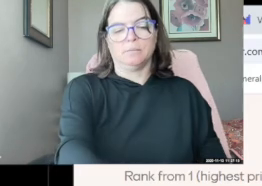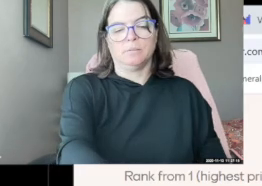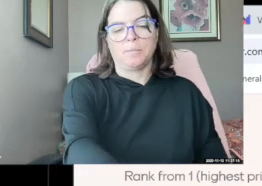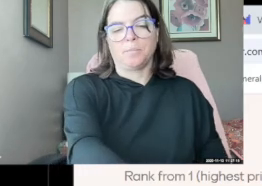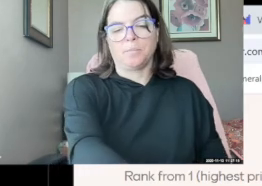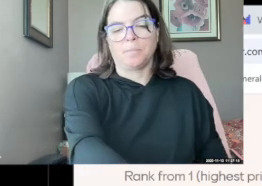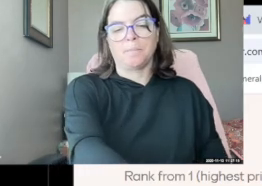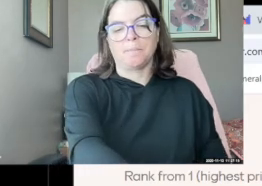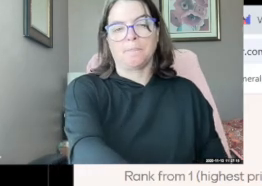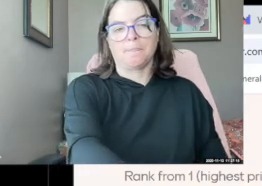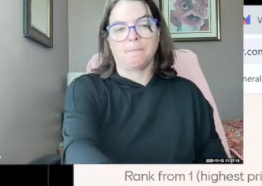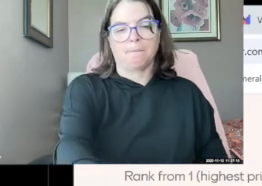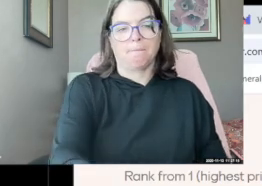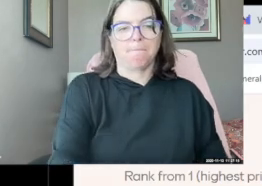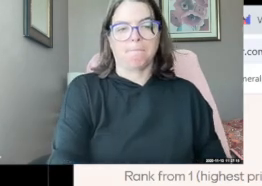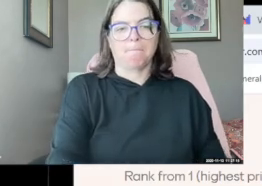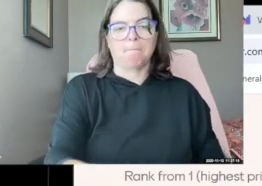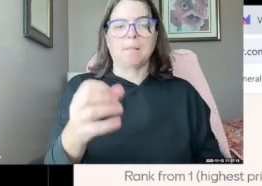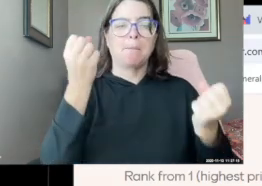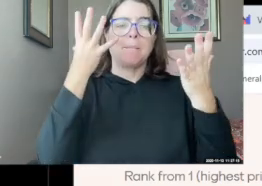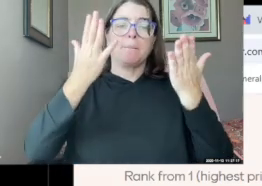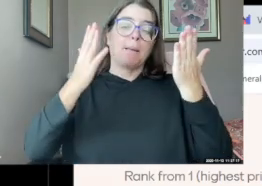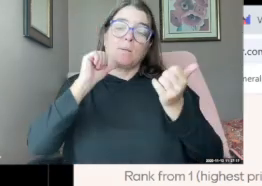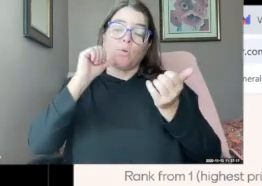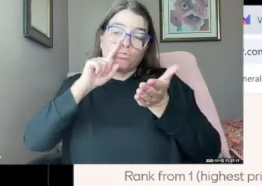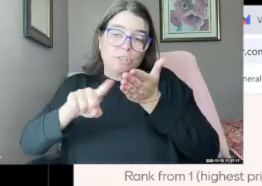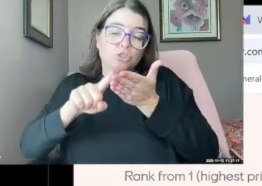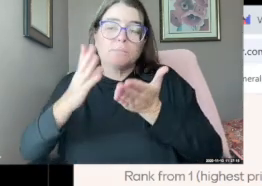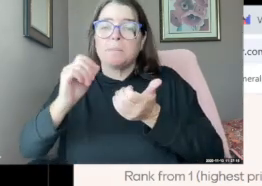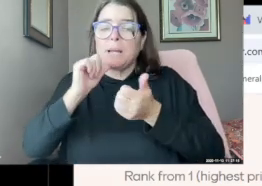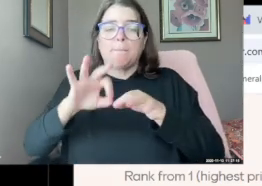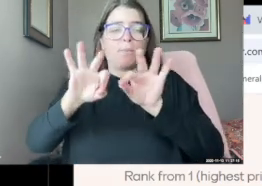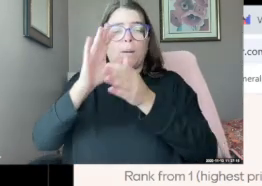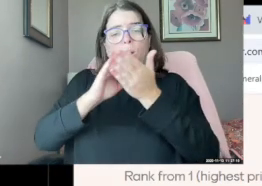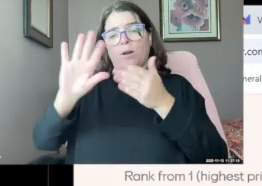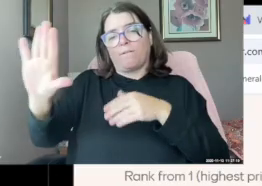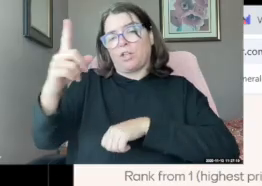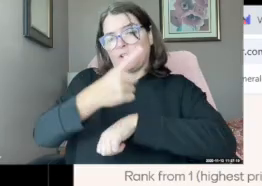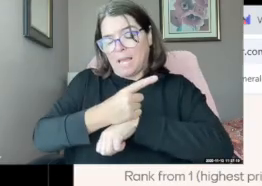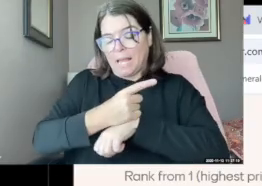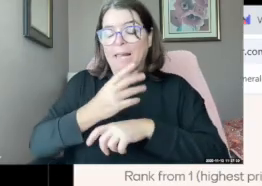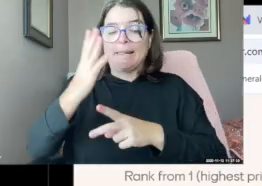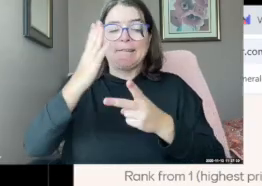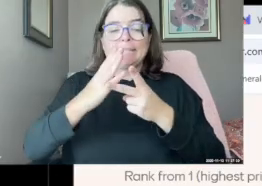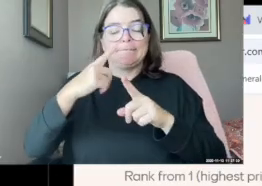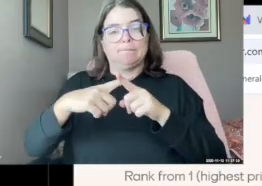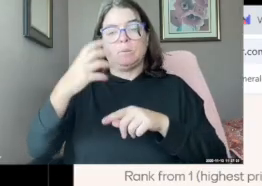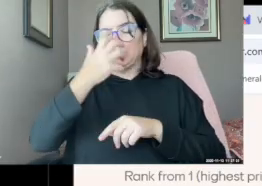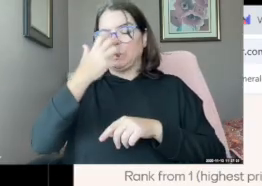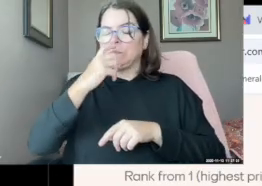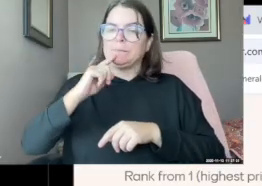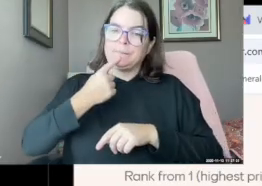of education for our residents. A lot of them, don't take the time to research it. It's not a